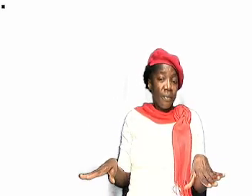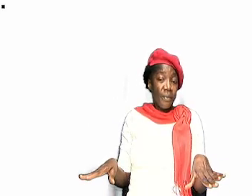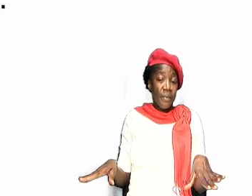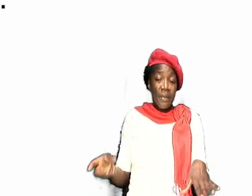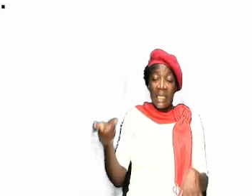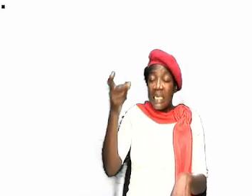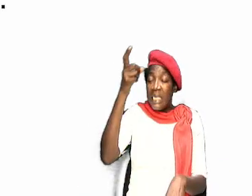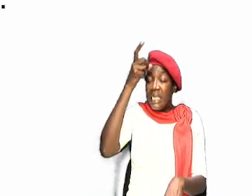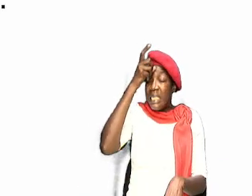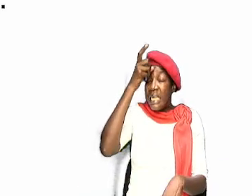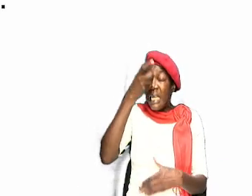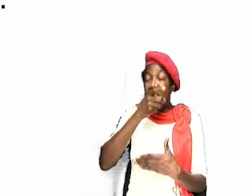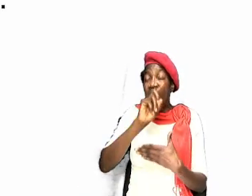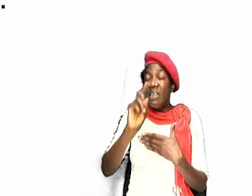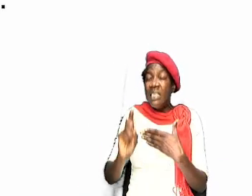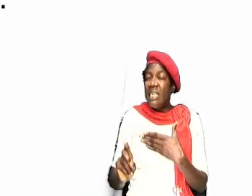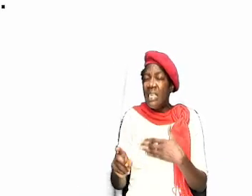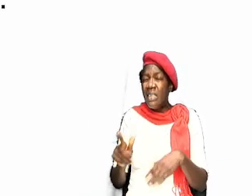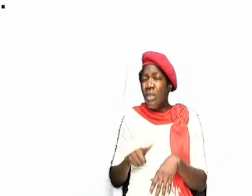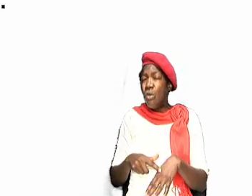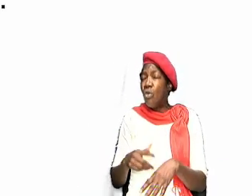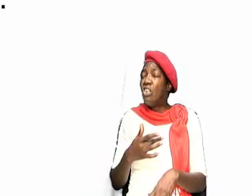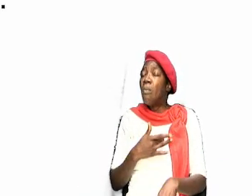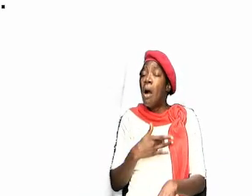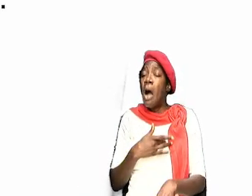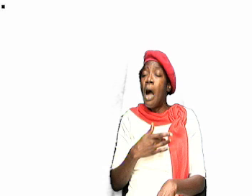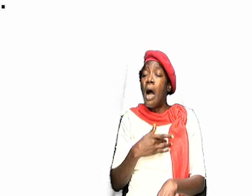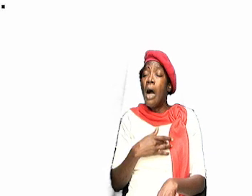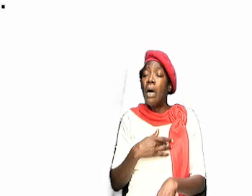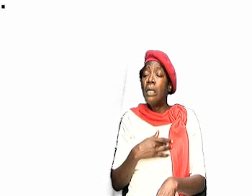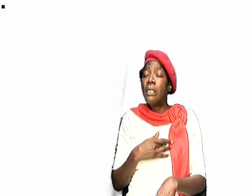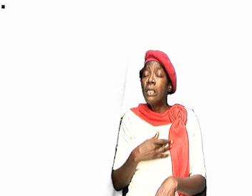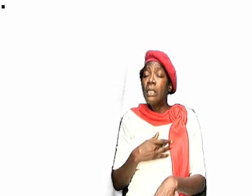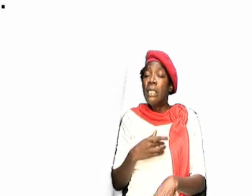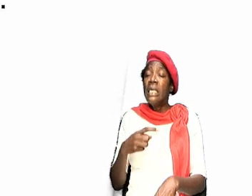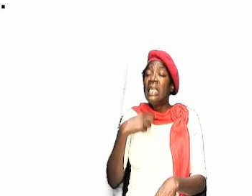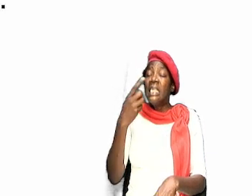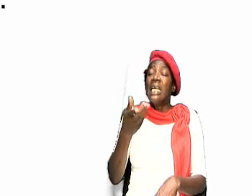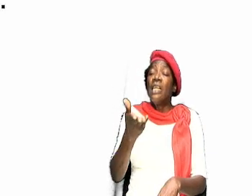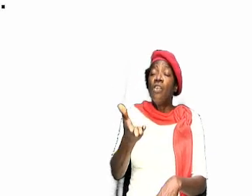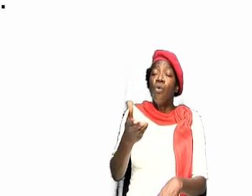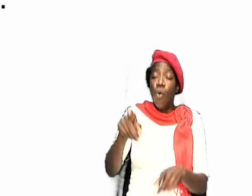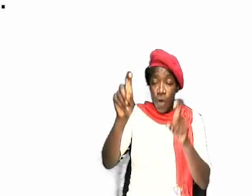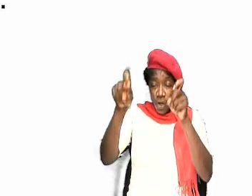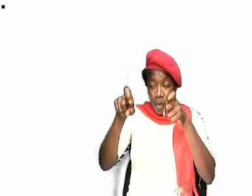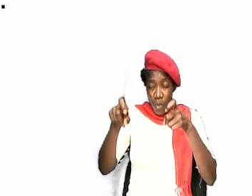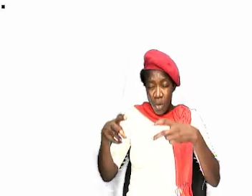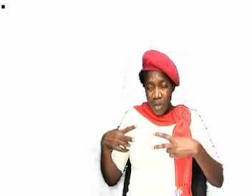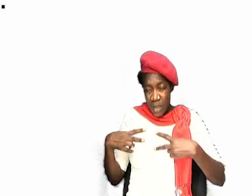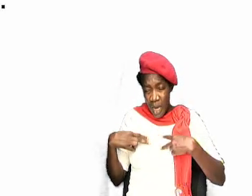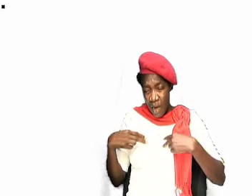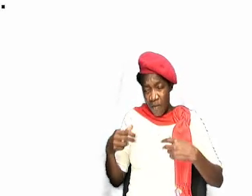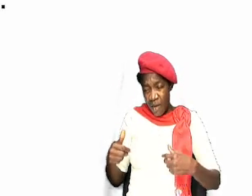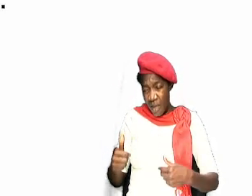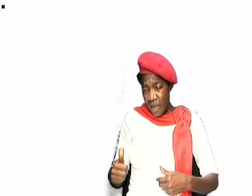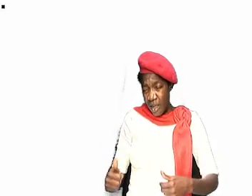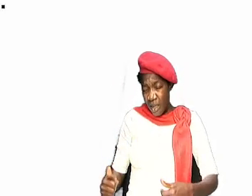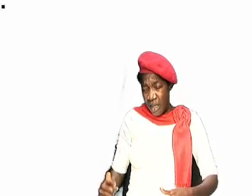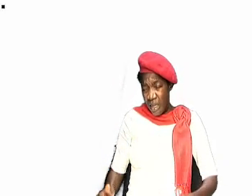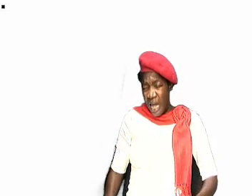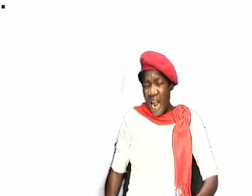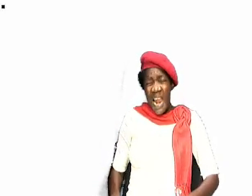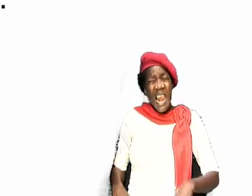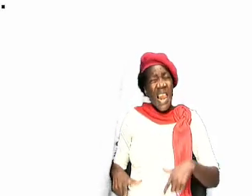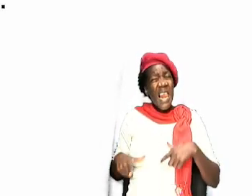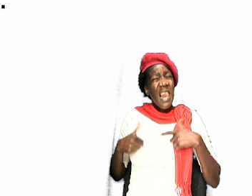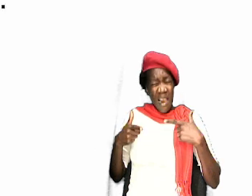David did it and it smote his heart, and we're going to get in there. But I want to tell us that we must have a life conscience, because this is how